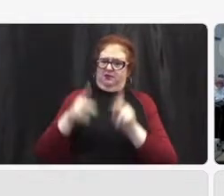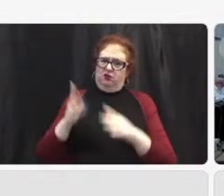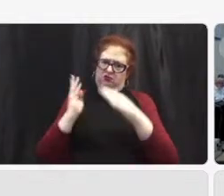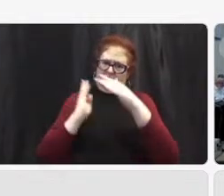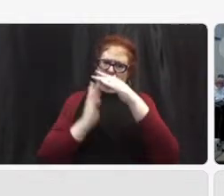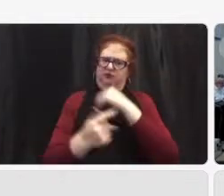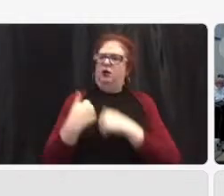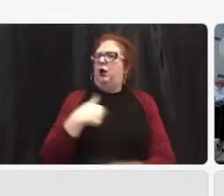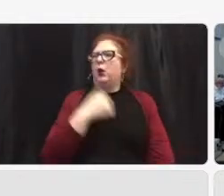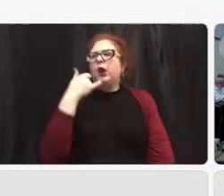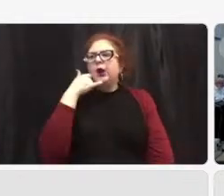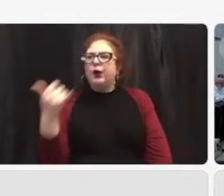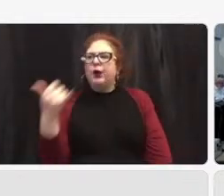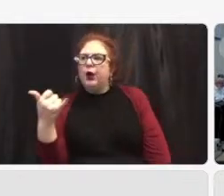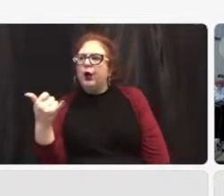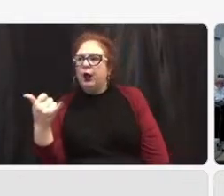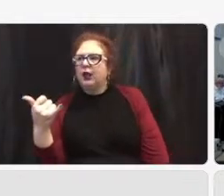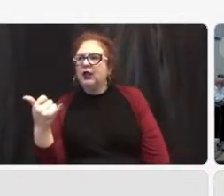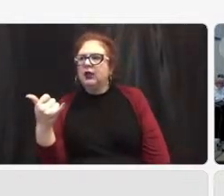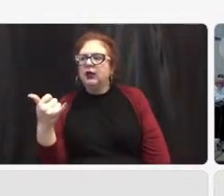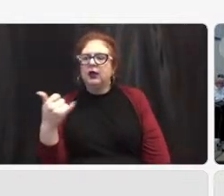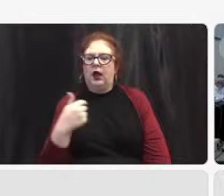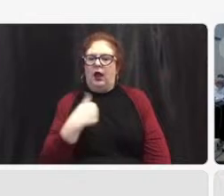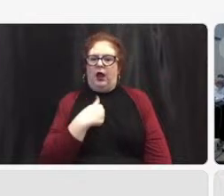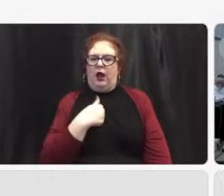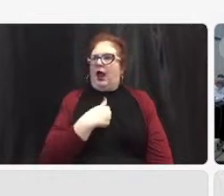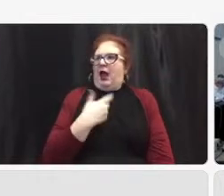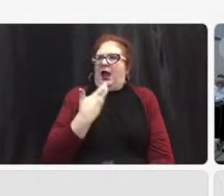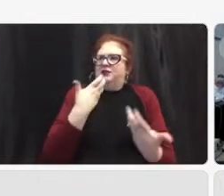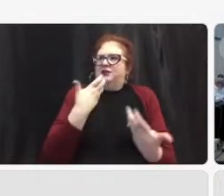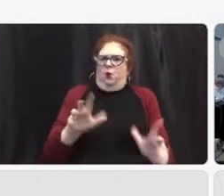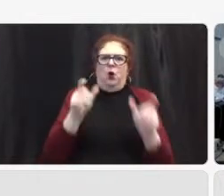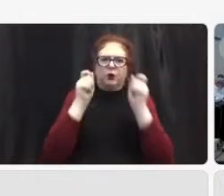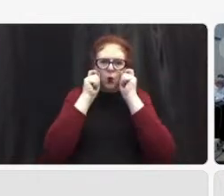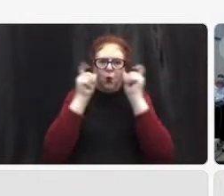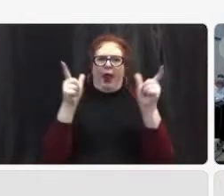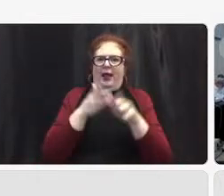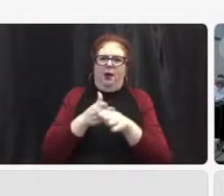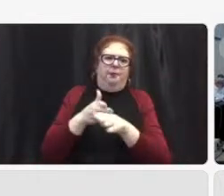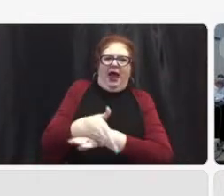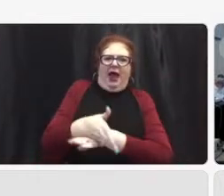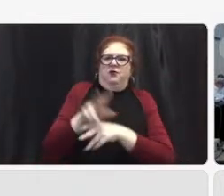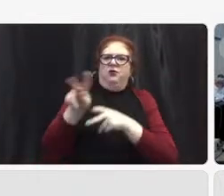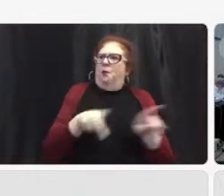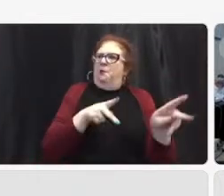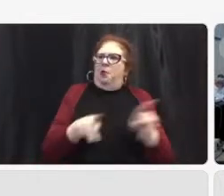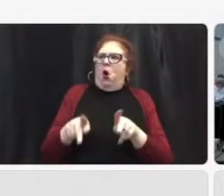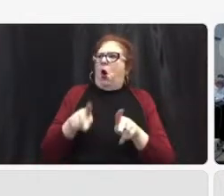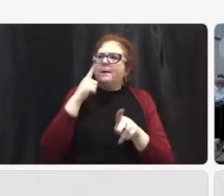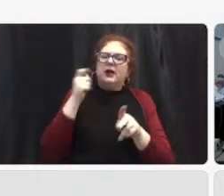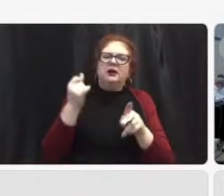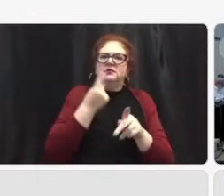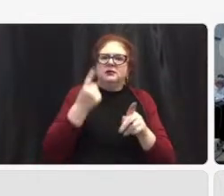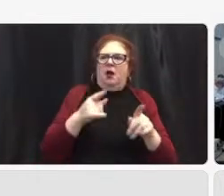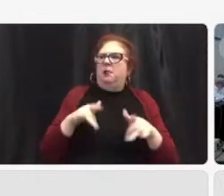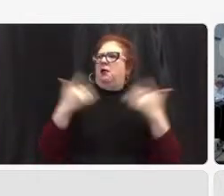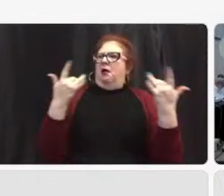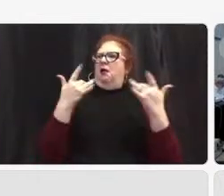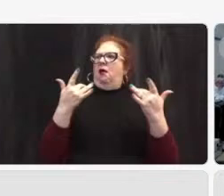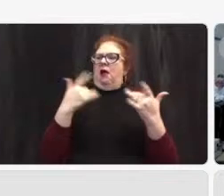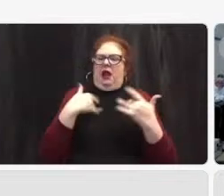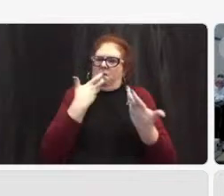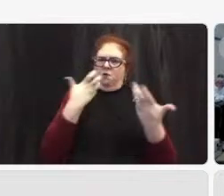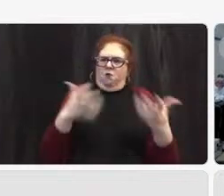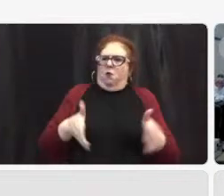calls. I don't want to clean up after a party any more than anybody else. I absolutely understand that that's a nuisance, and we will not